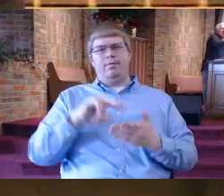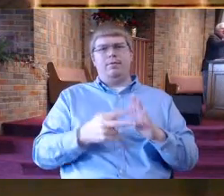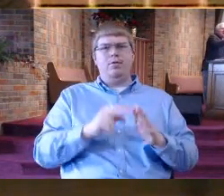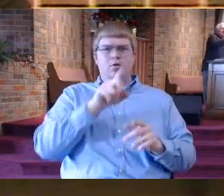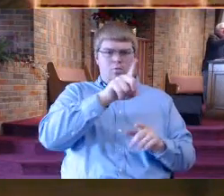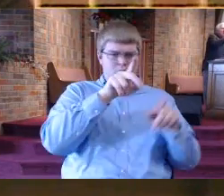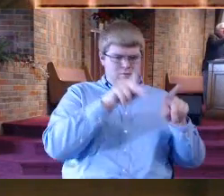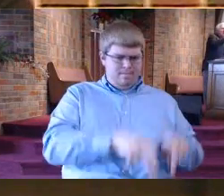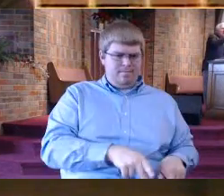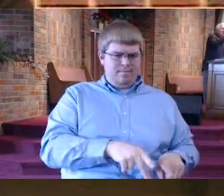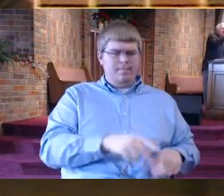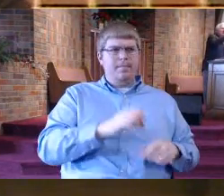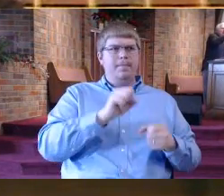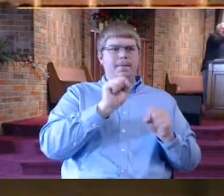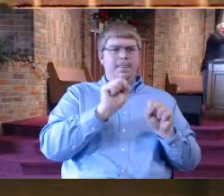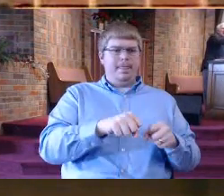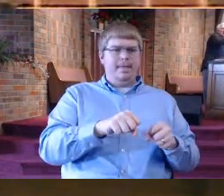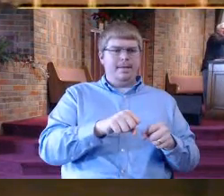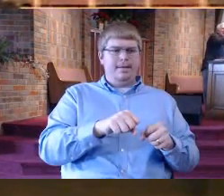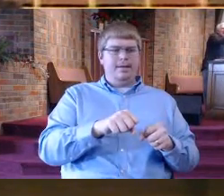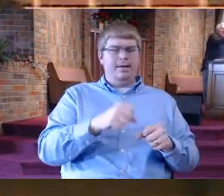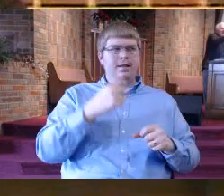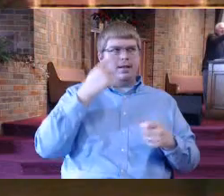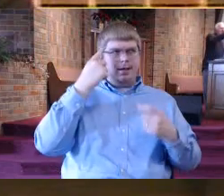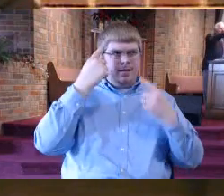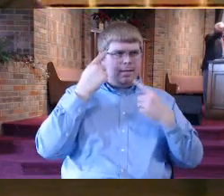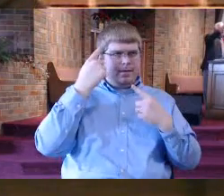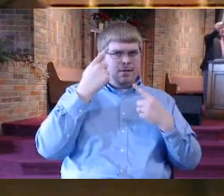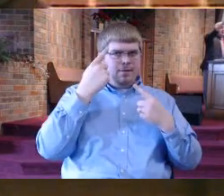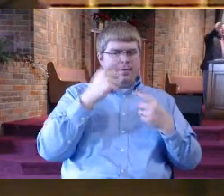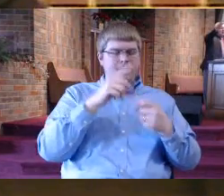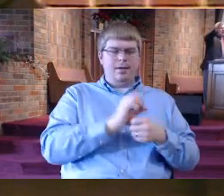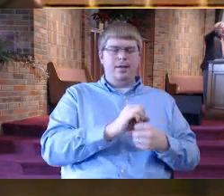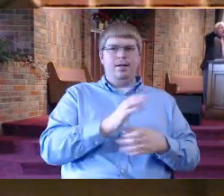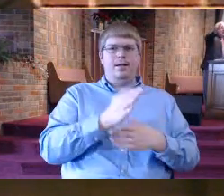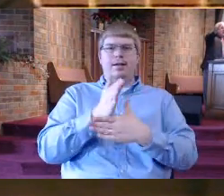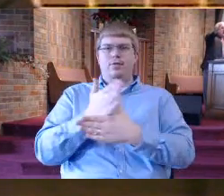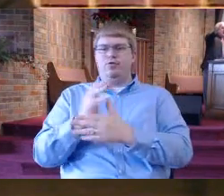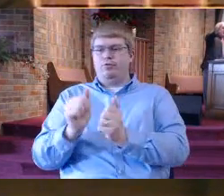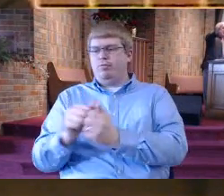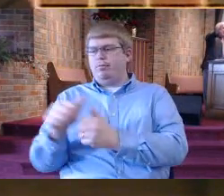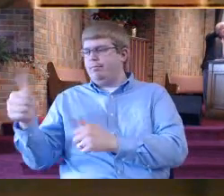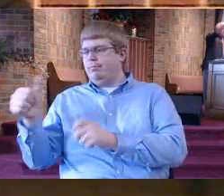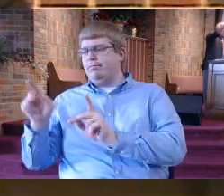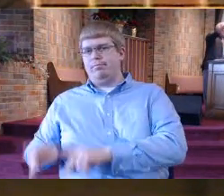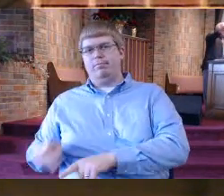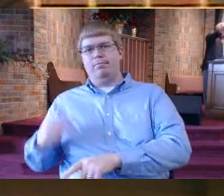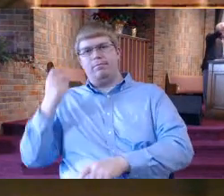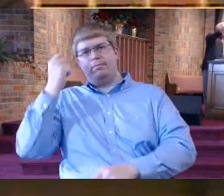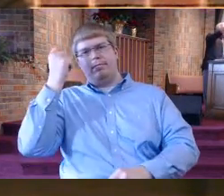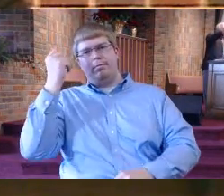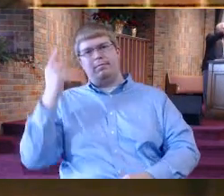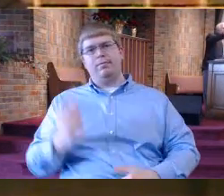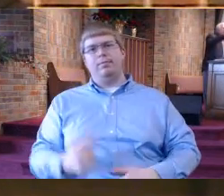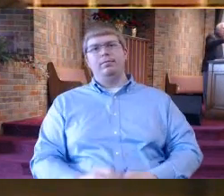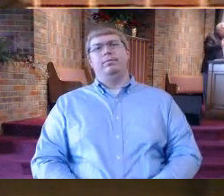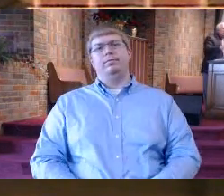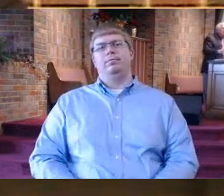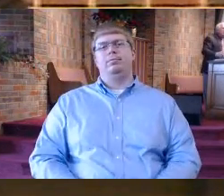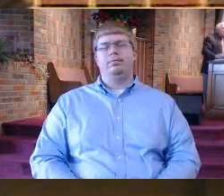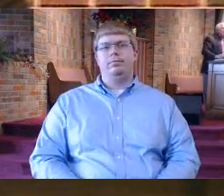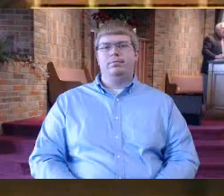share the thinking that they have with another human being by